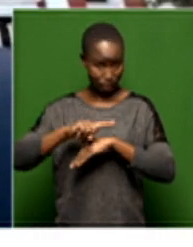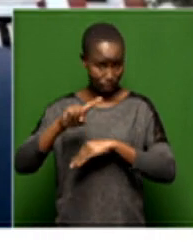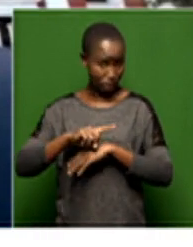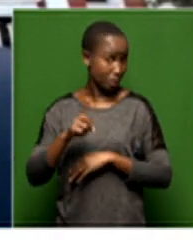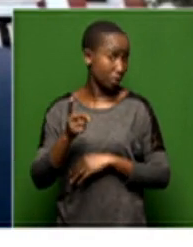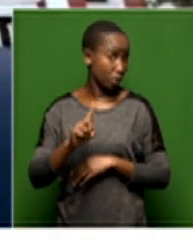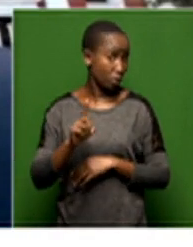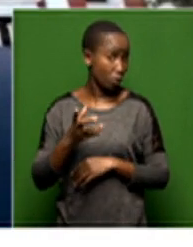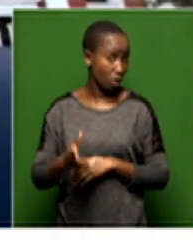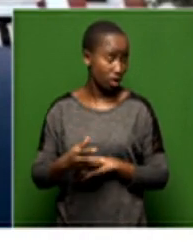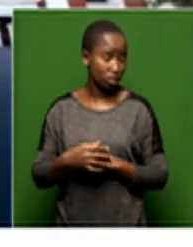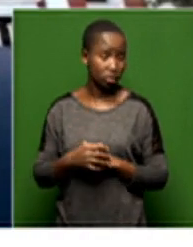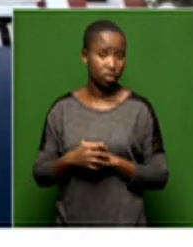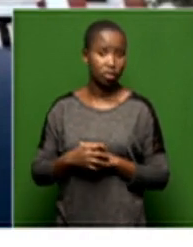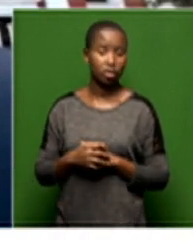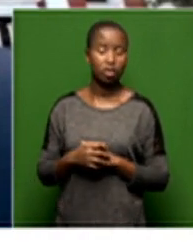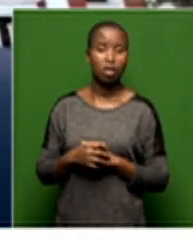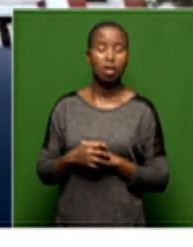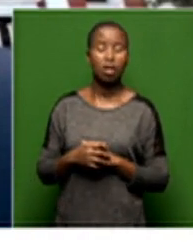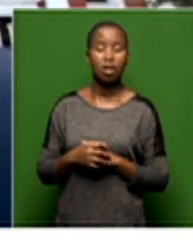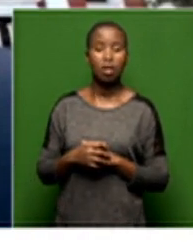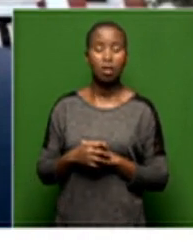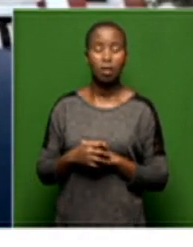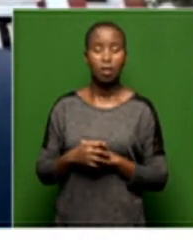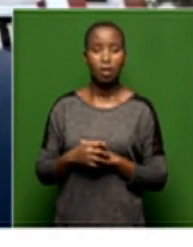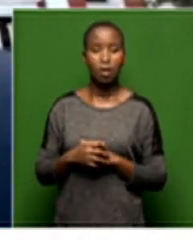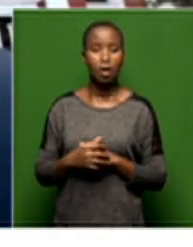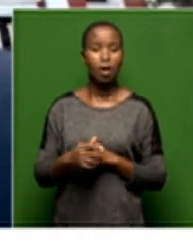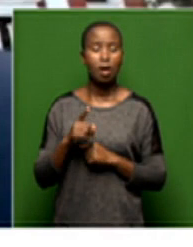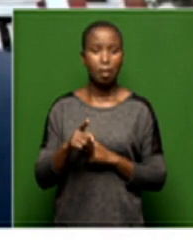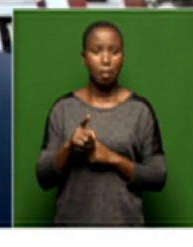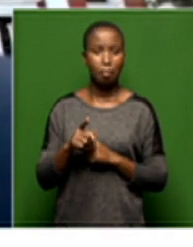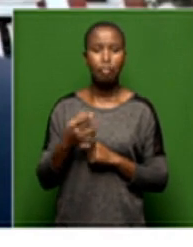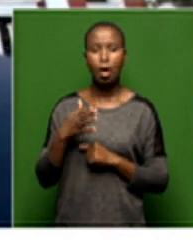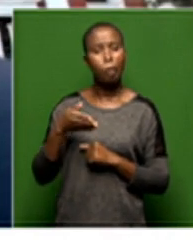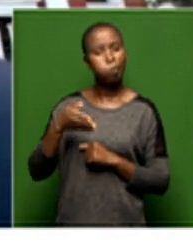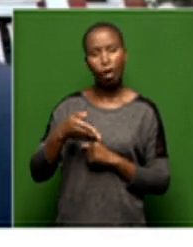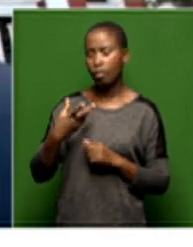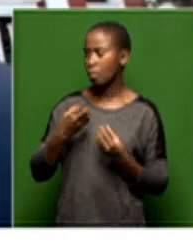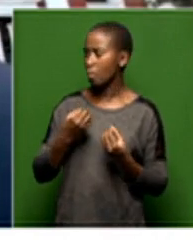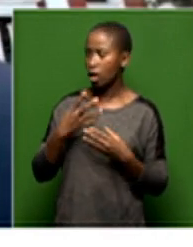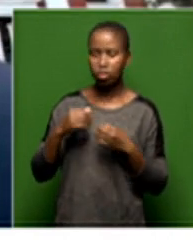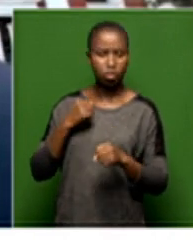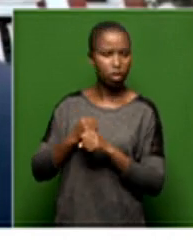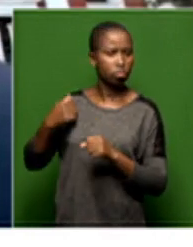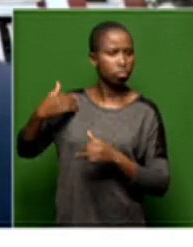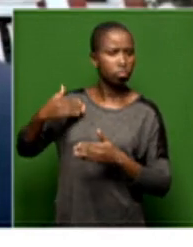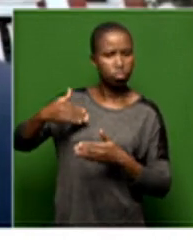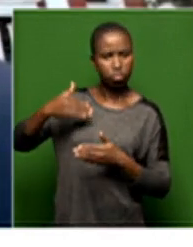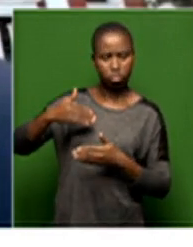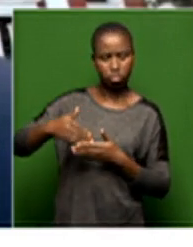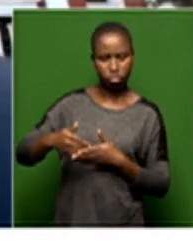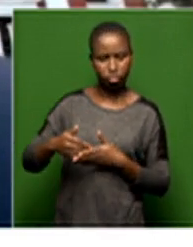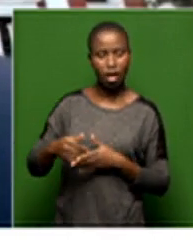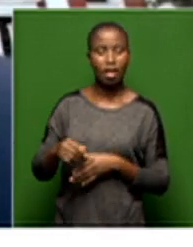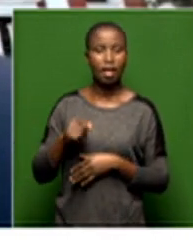been the day itself and the month, having been around for some time, has to be assessed